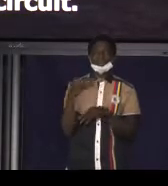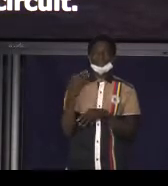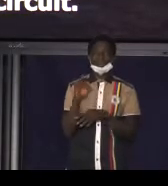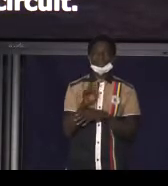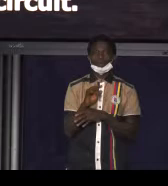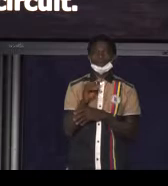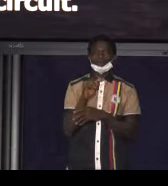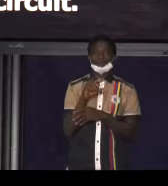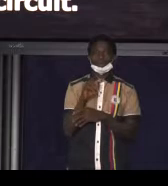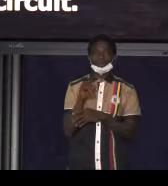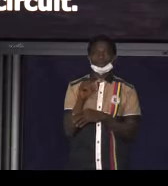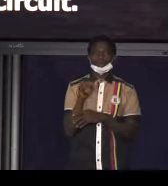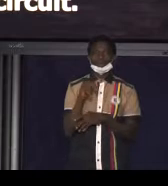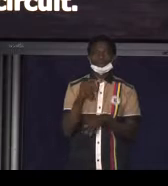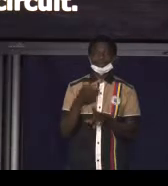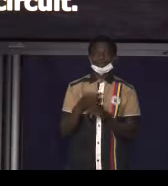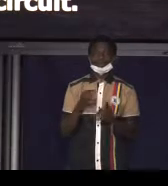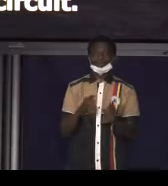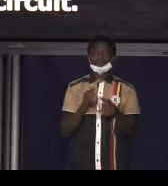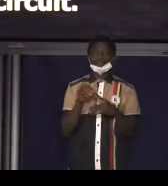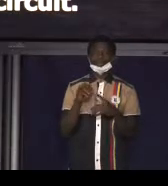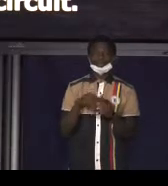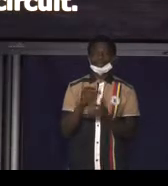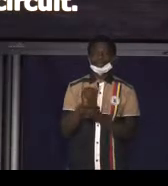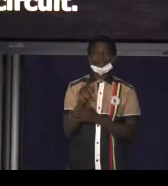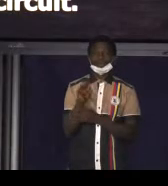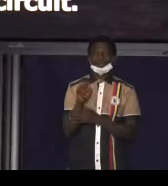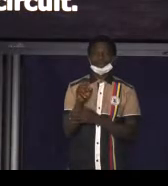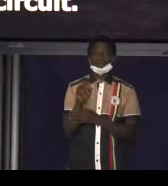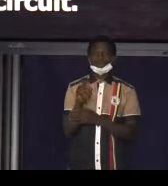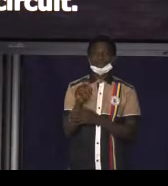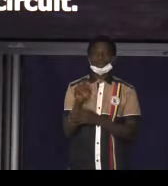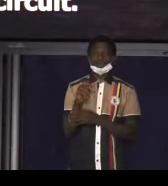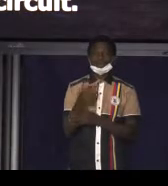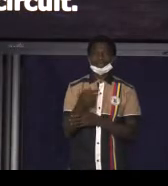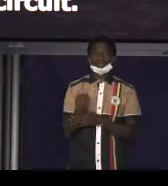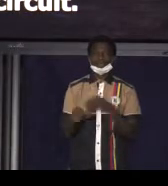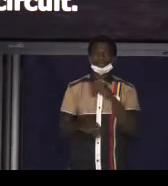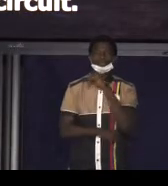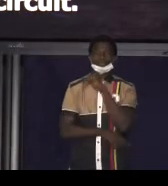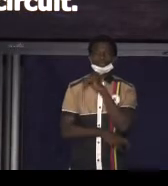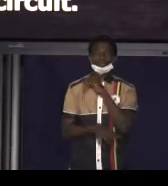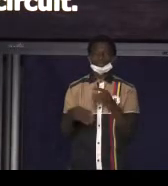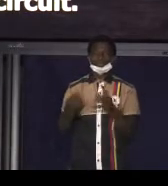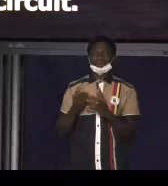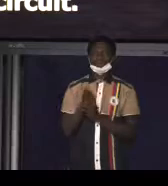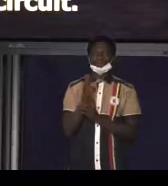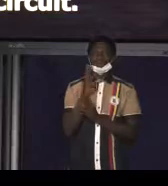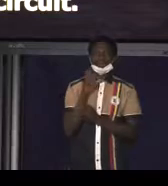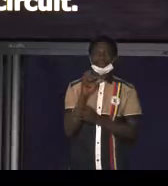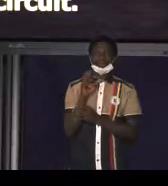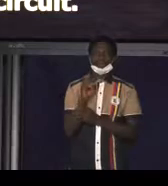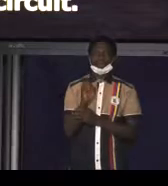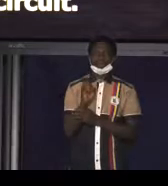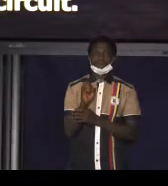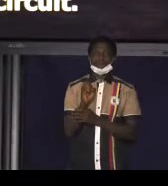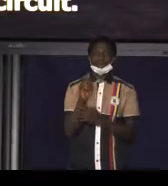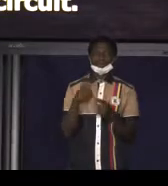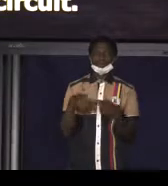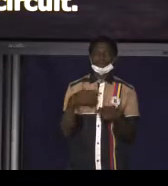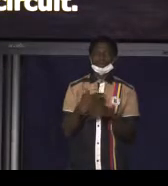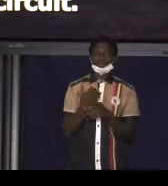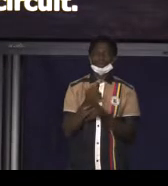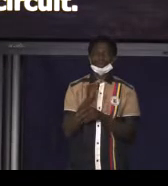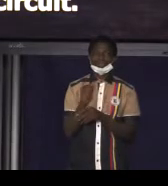of electrons from direct or alternating source through wires and other materials that make a